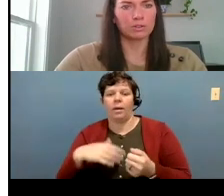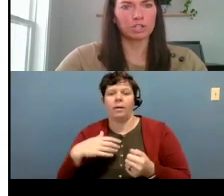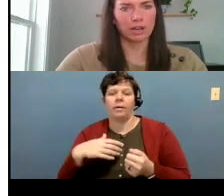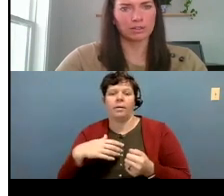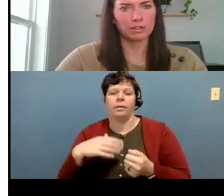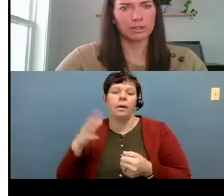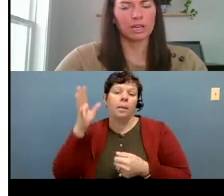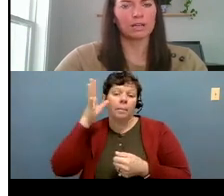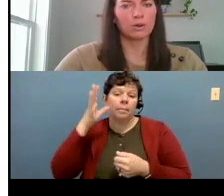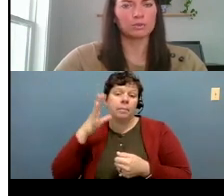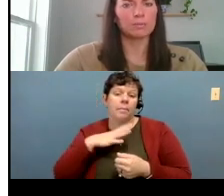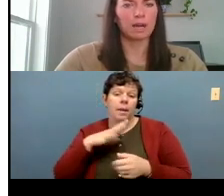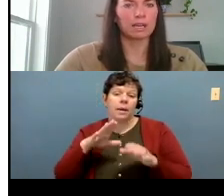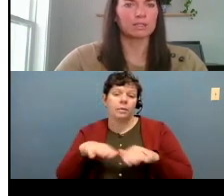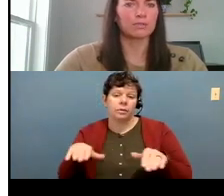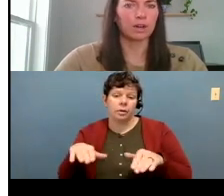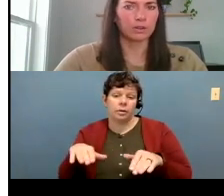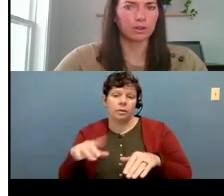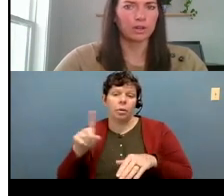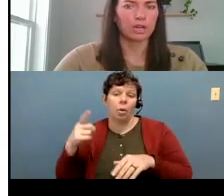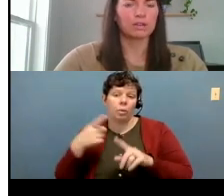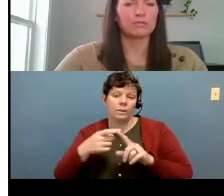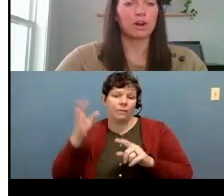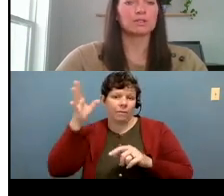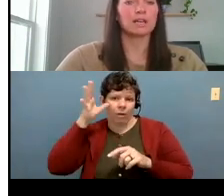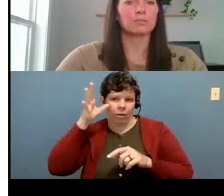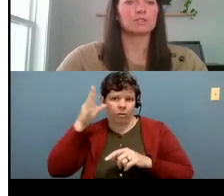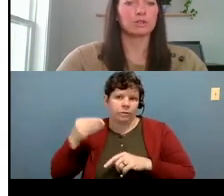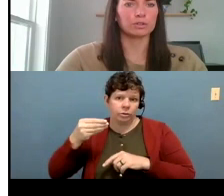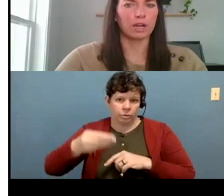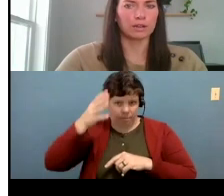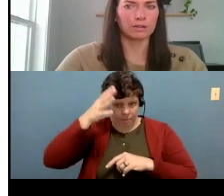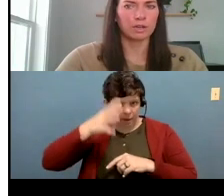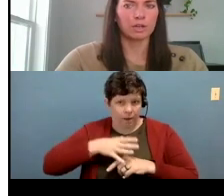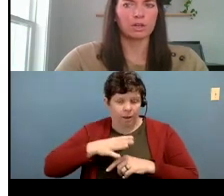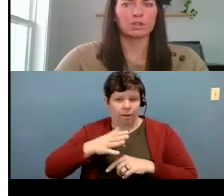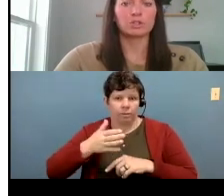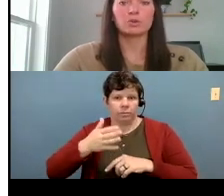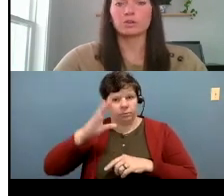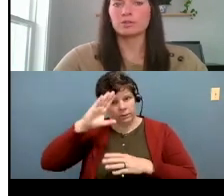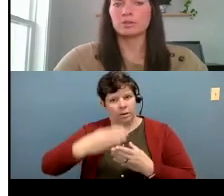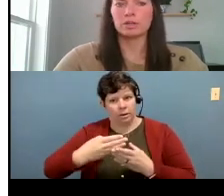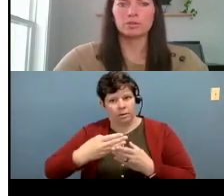male child and only by his father, and it follows that paternal line.